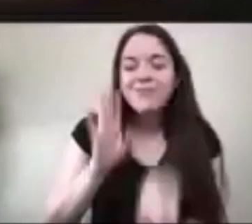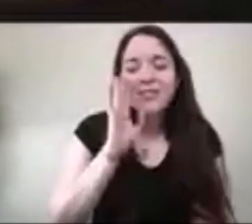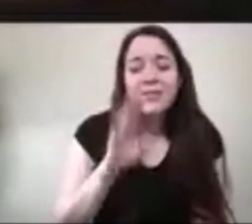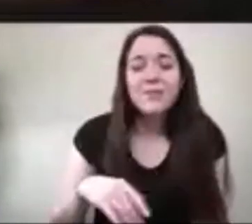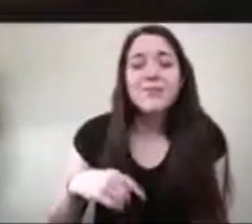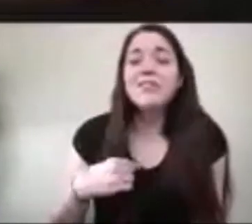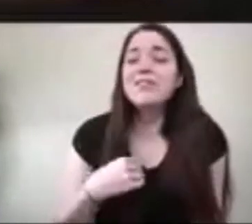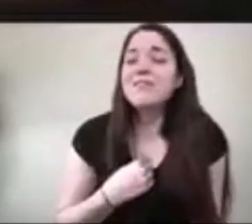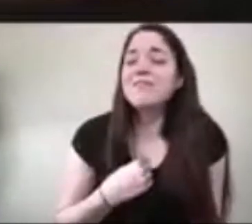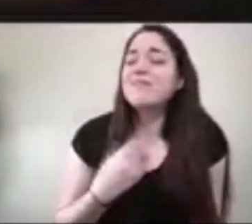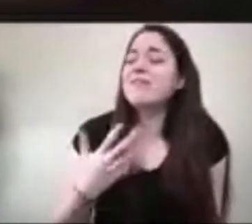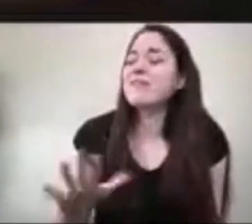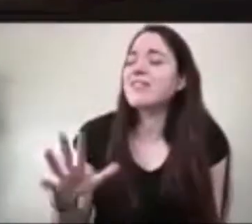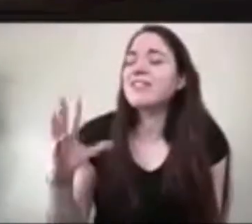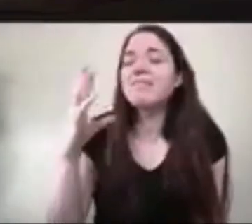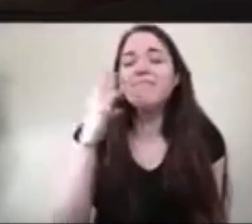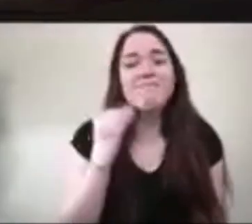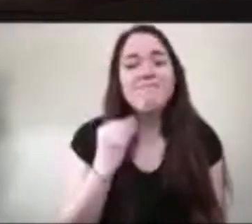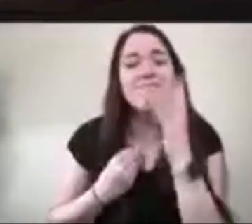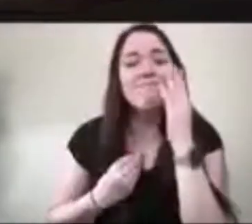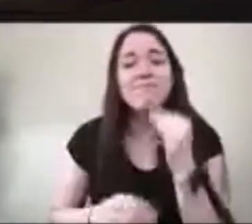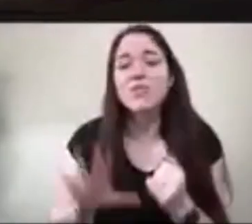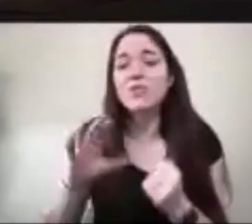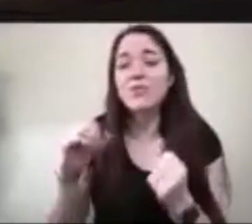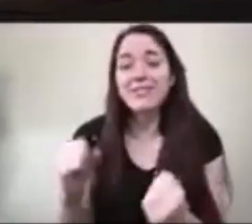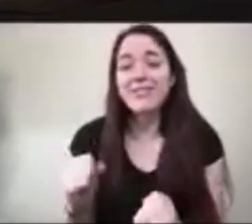I'm the one you